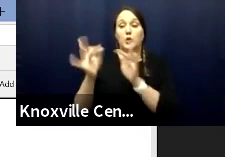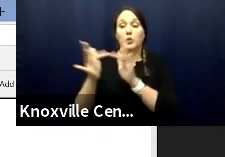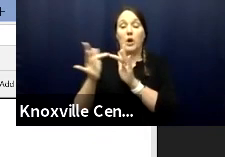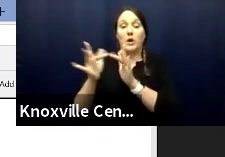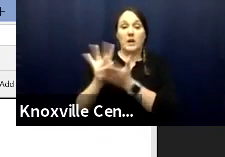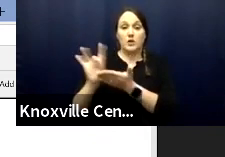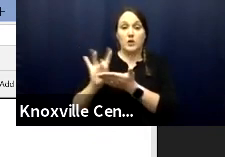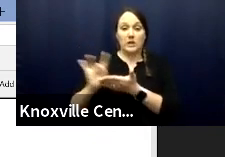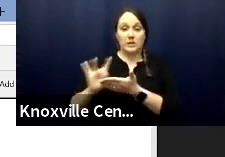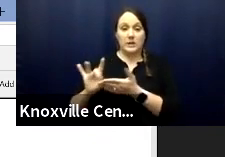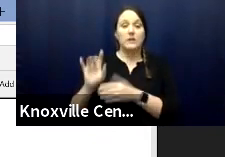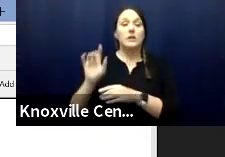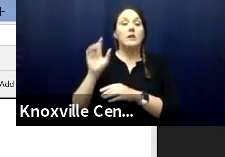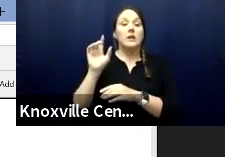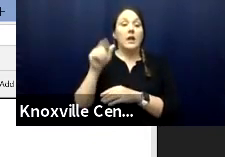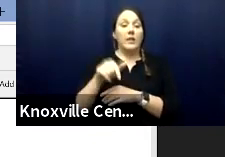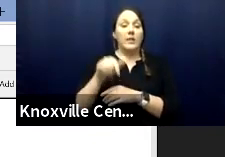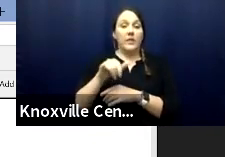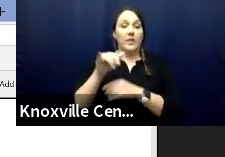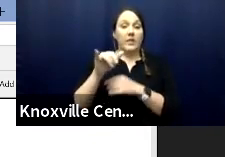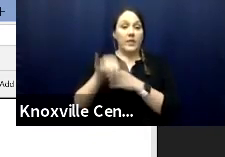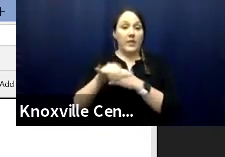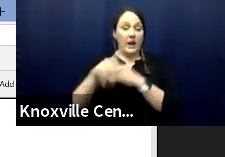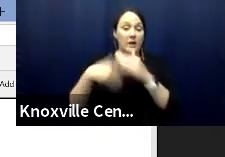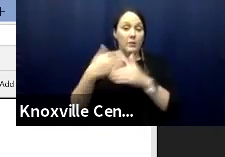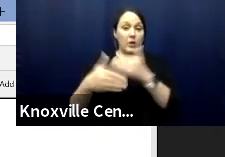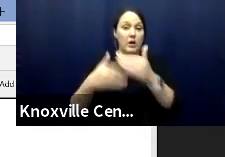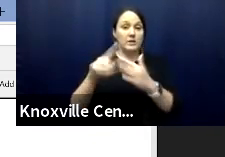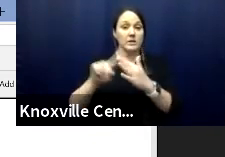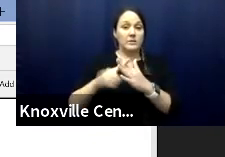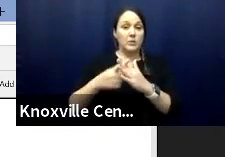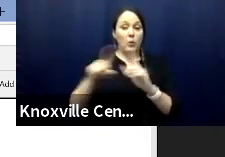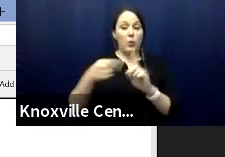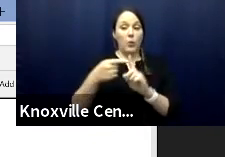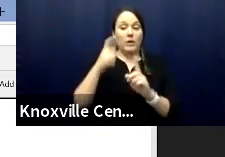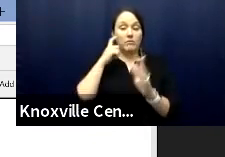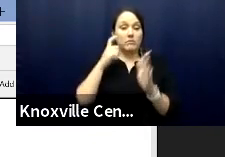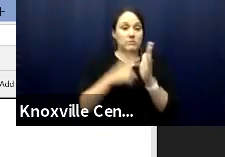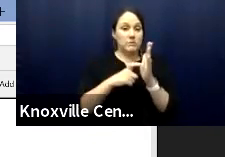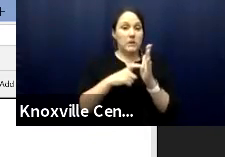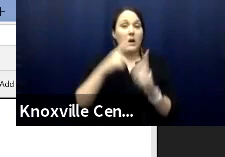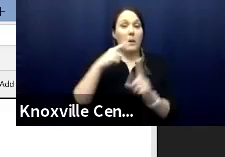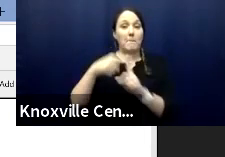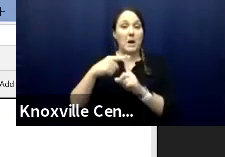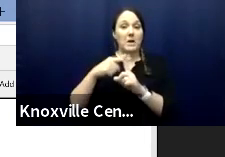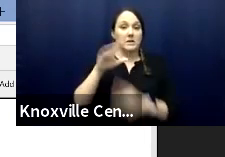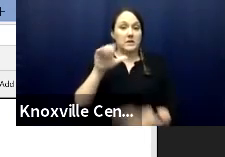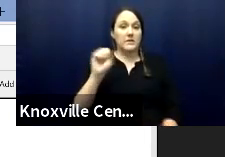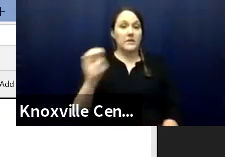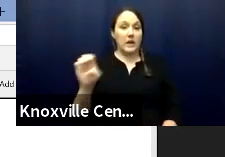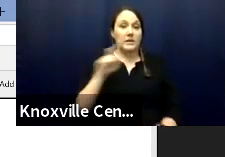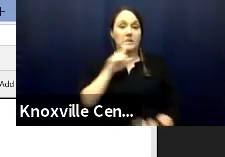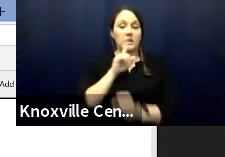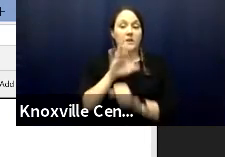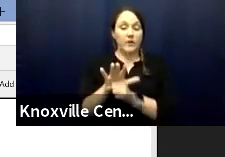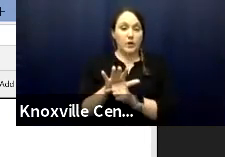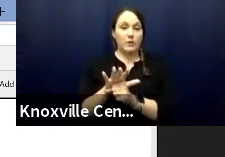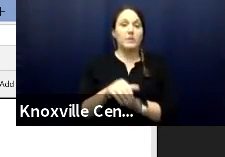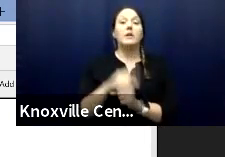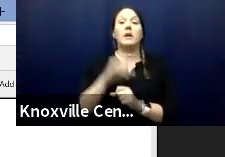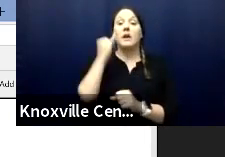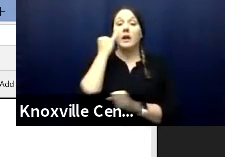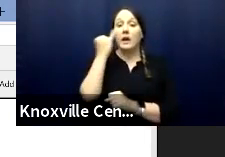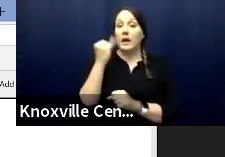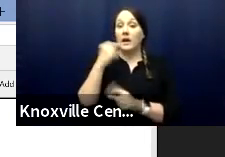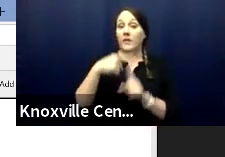this process begins as soon as a positive case is confirmed. And if we have a positive case